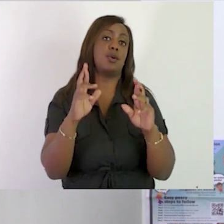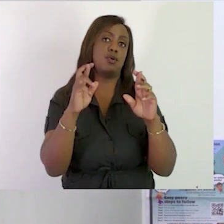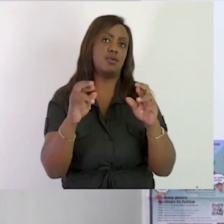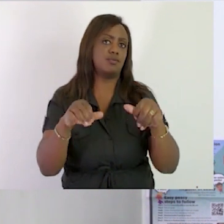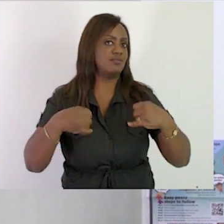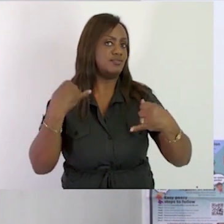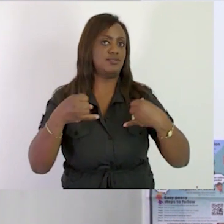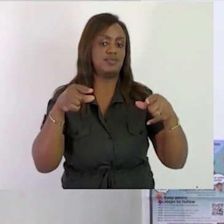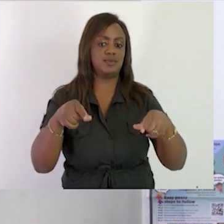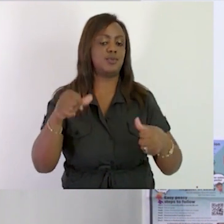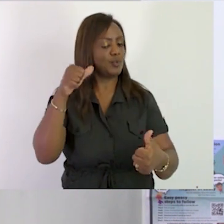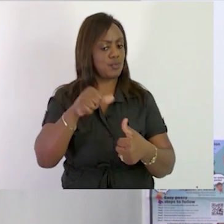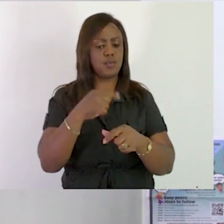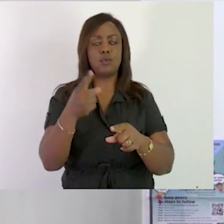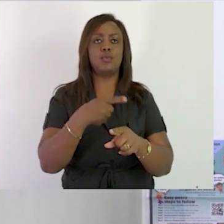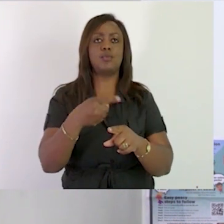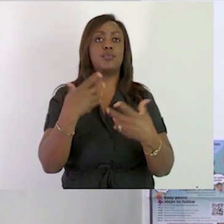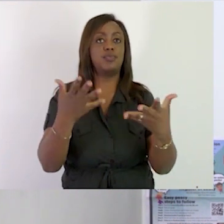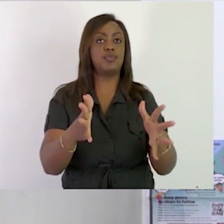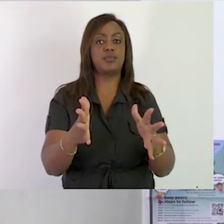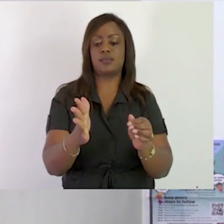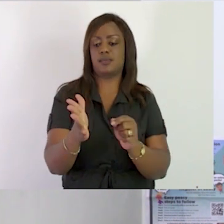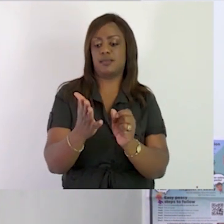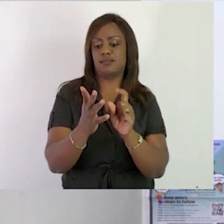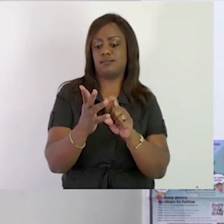not forget to always wear our masks,